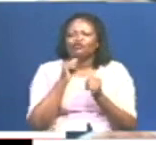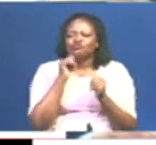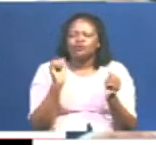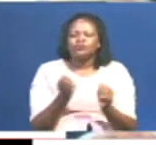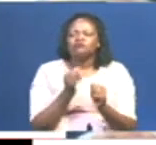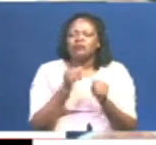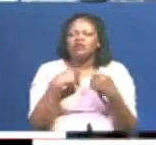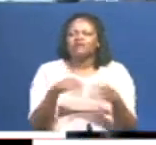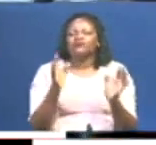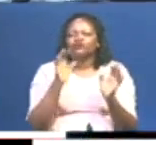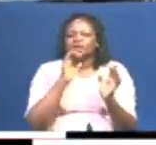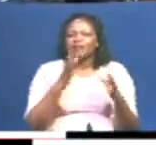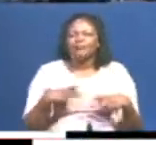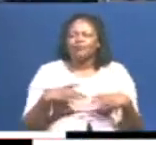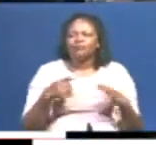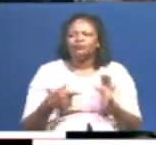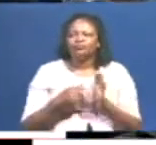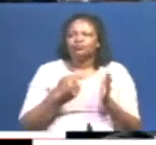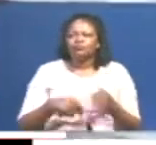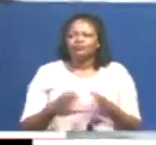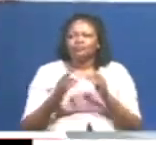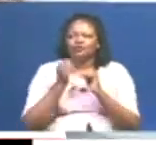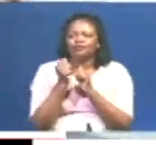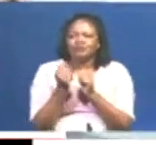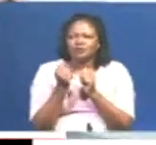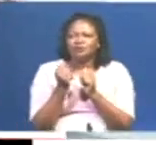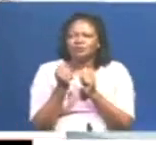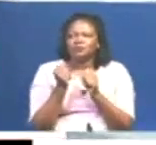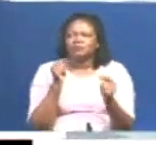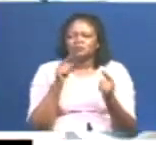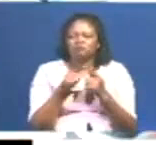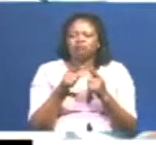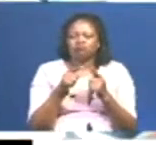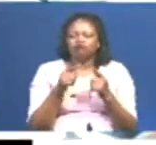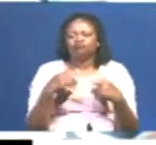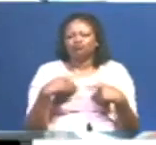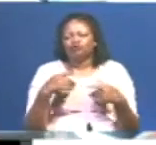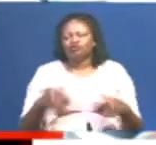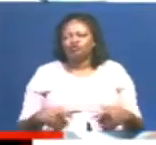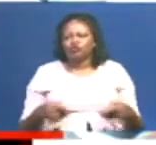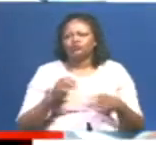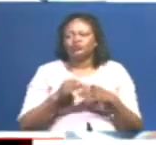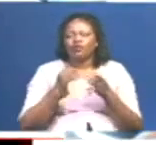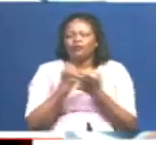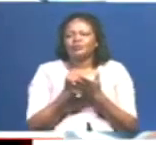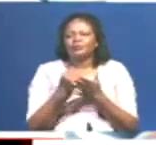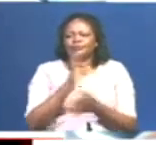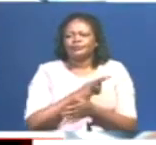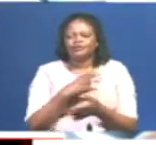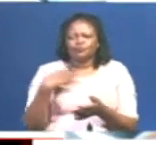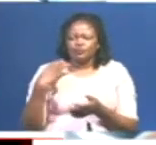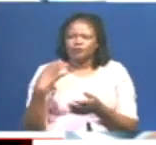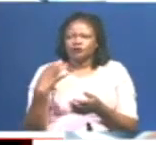have showed us the way. The competition is aimed at attracting the youth to embrace coffee. The benefits of the championship to the coffee industry is